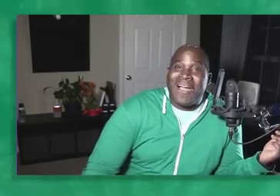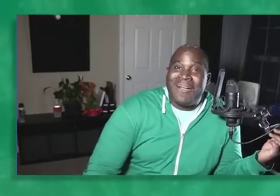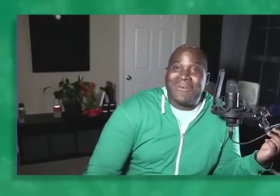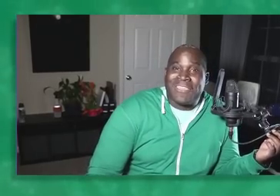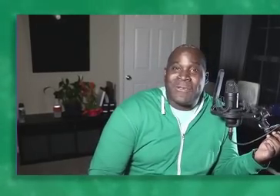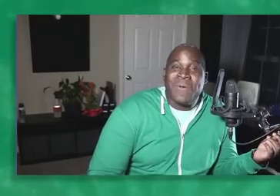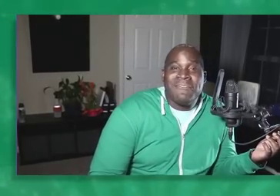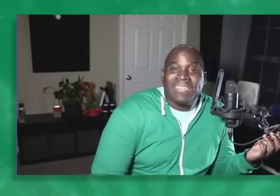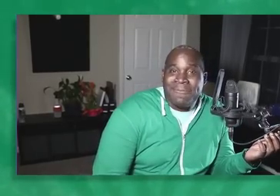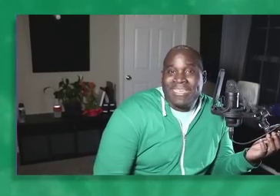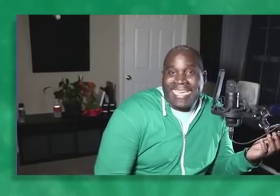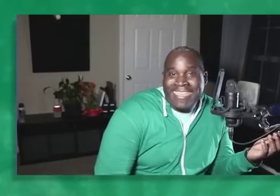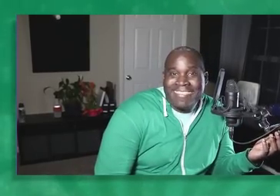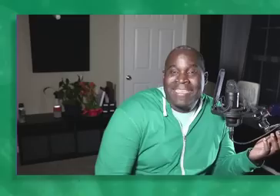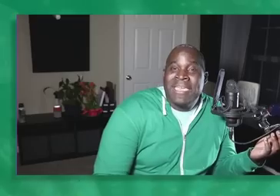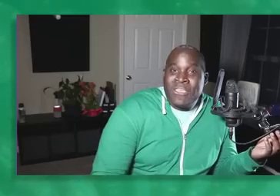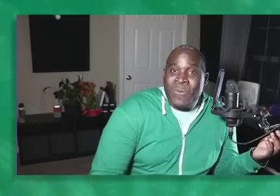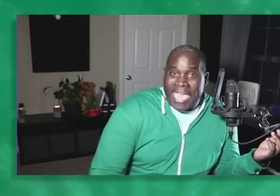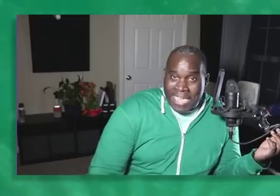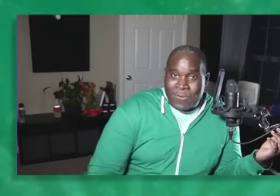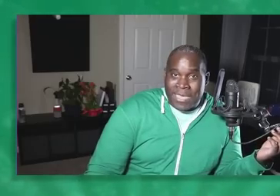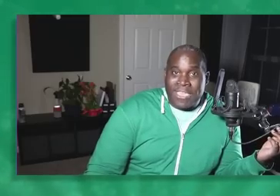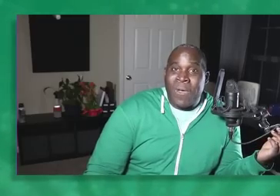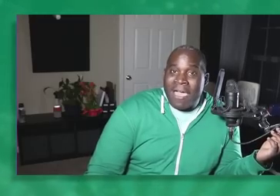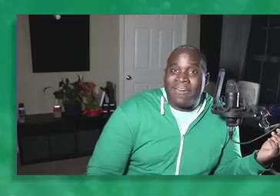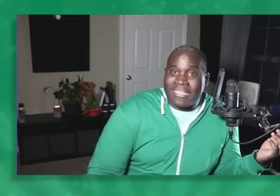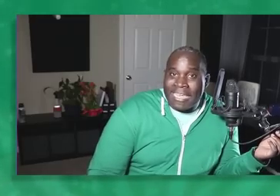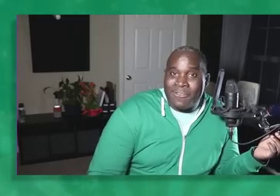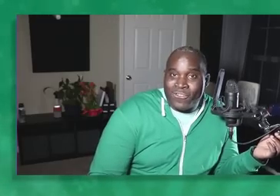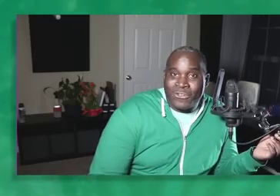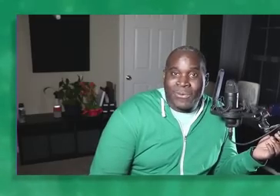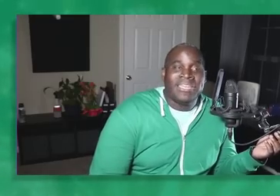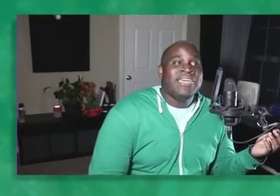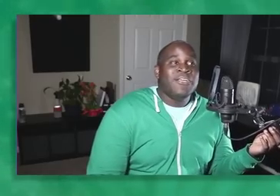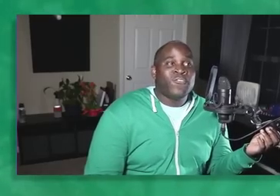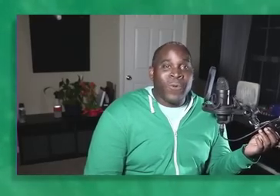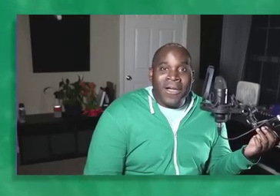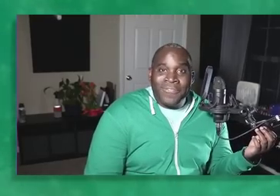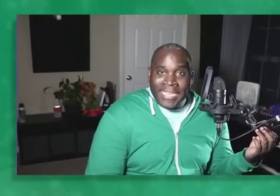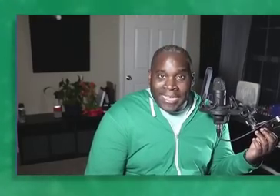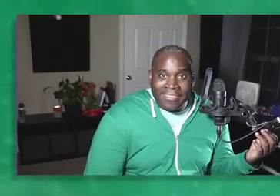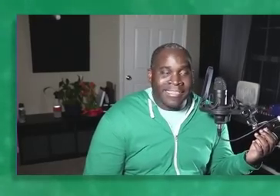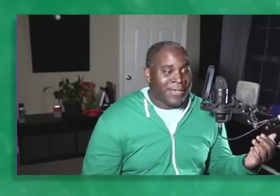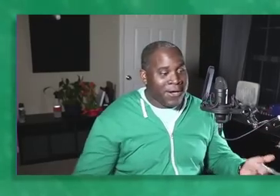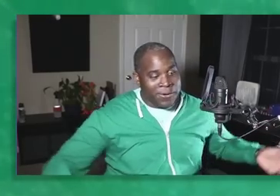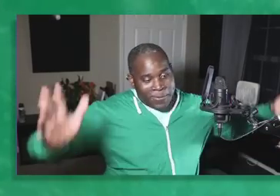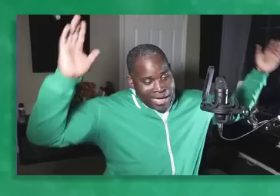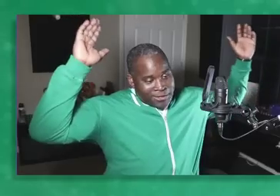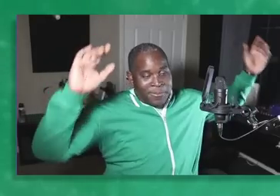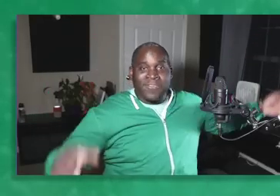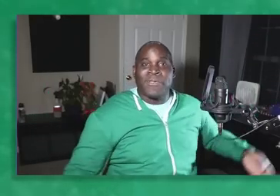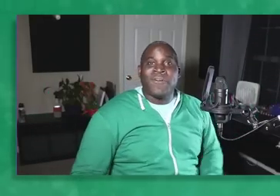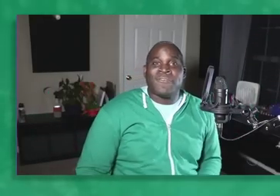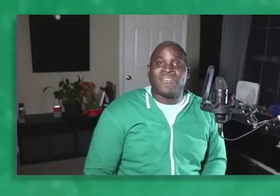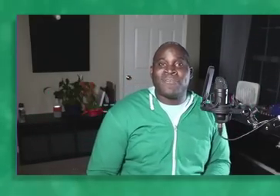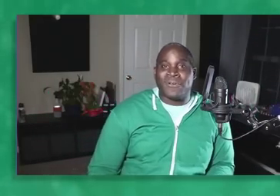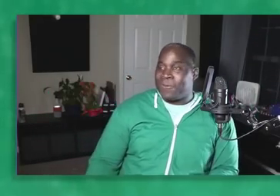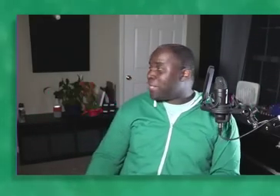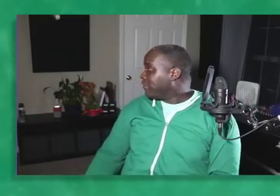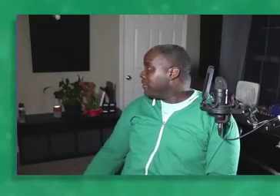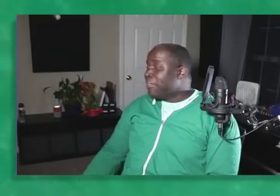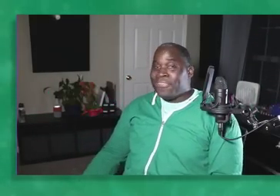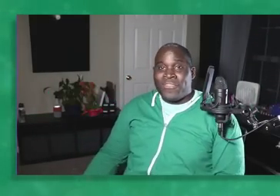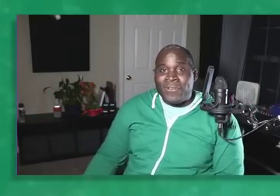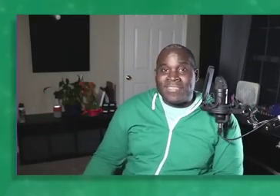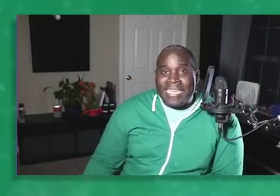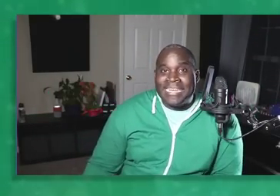What's wrong with you? You have 11 kids? You have 11 children. 12 kids? Oh, wow, you must be going for some sort of